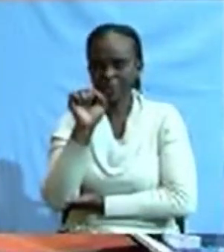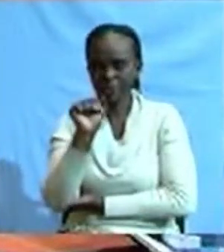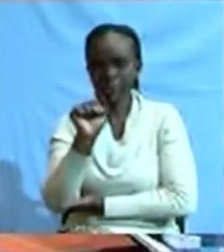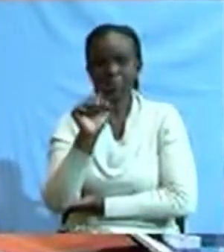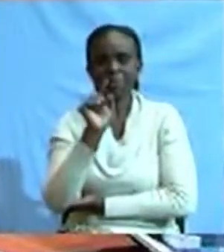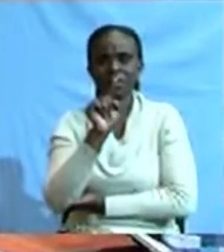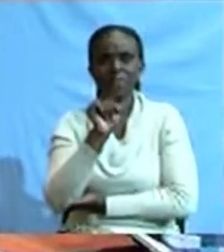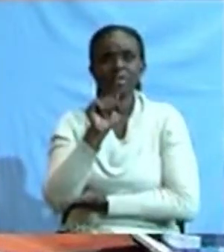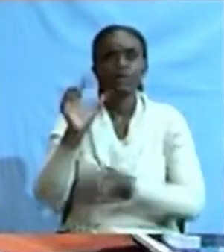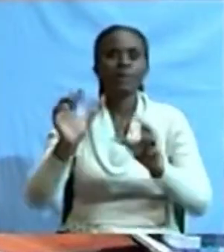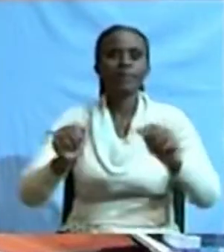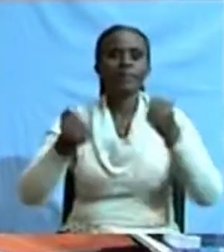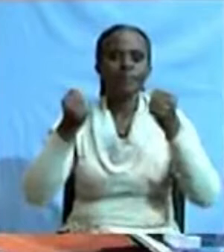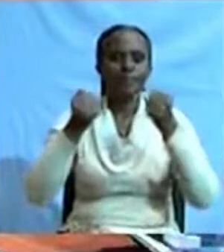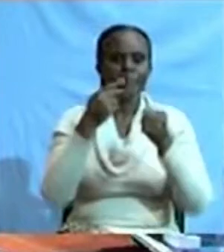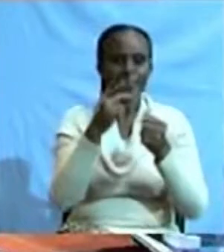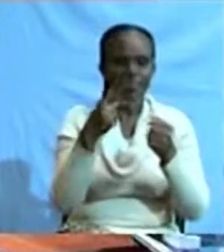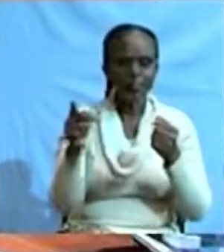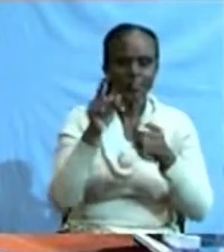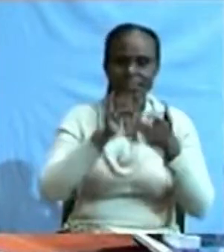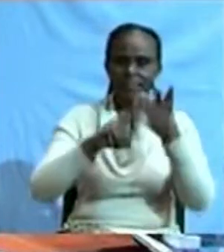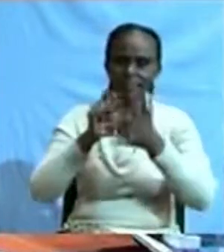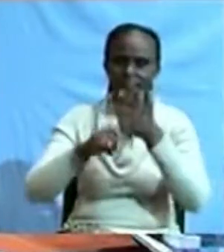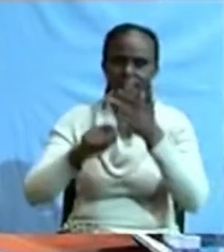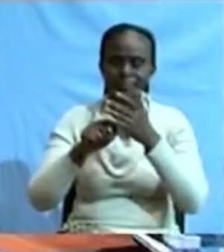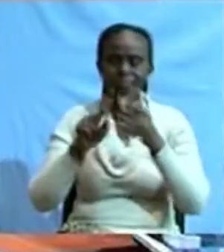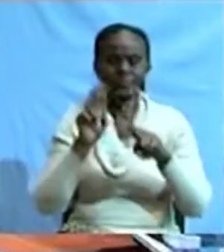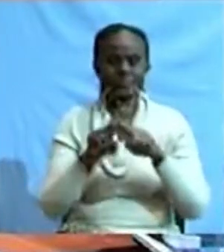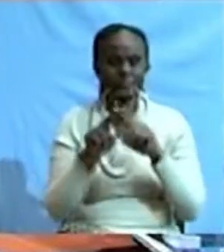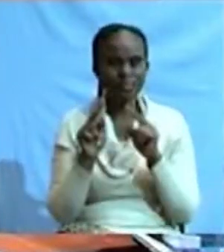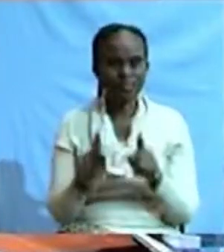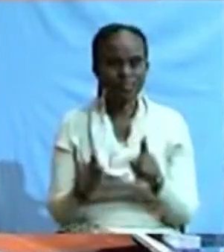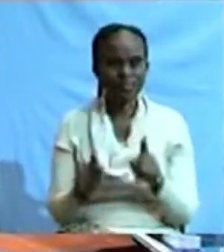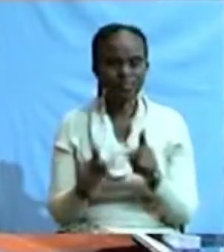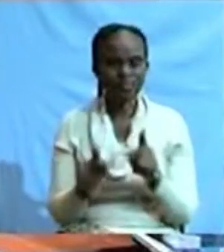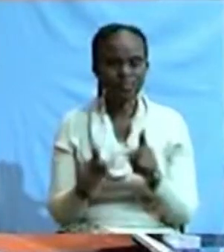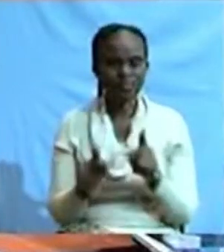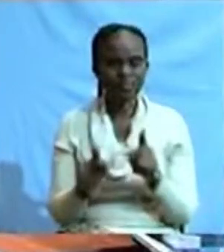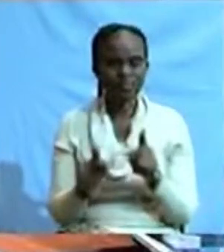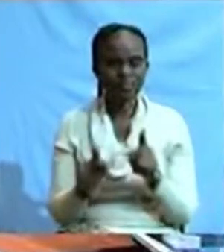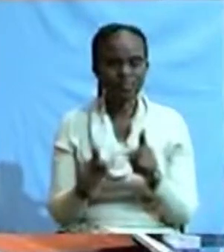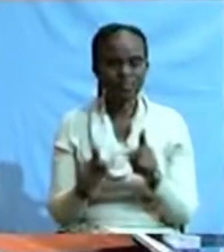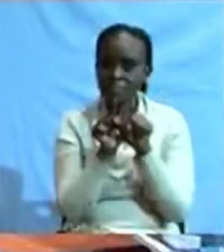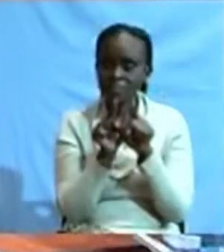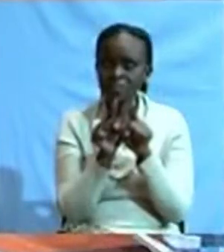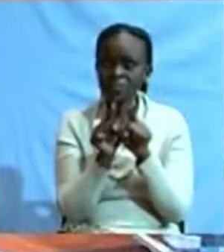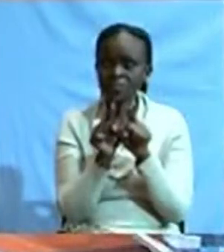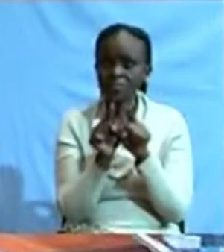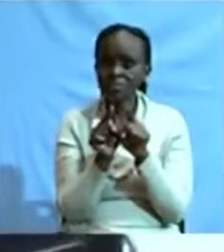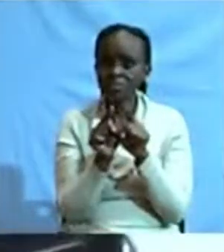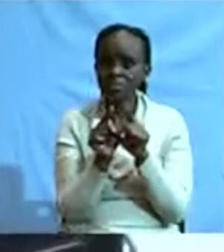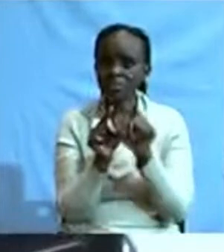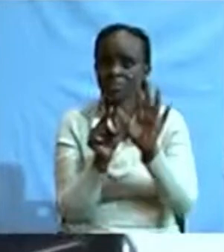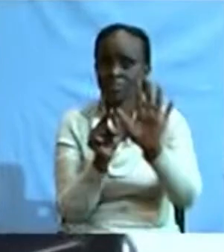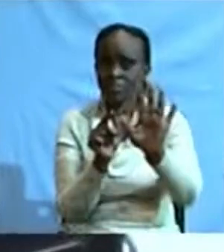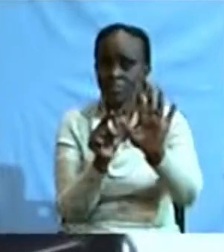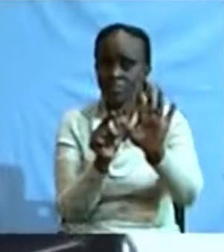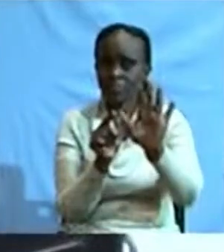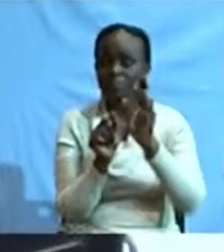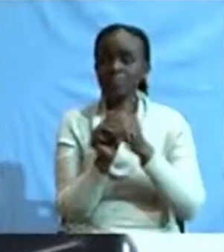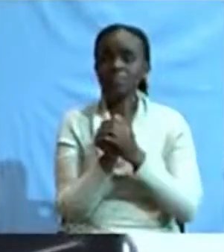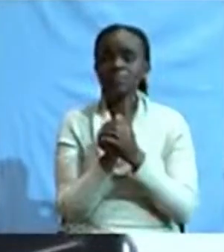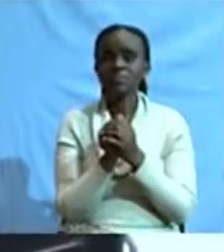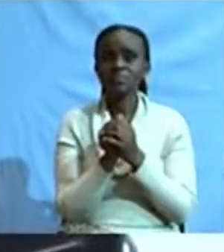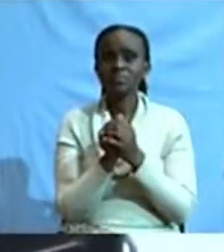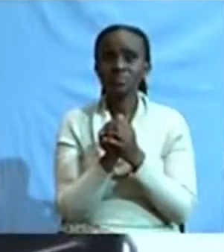in terms of the property rates. So, Chair, concerning the same action What's the percentage of you would want to use the High